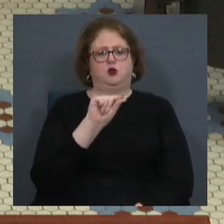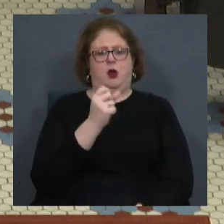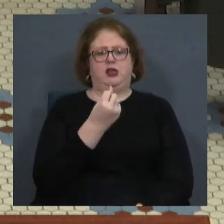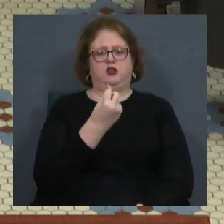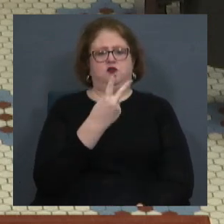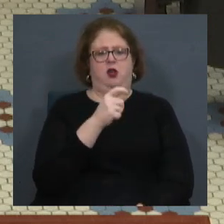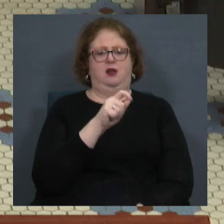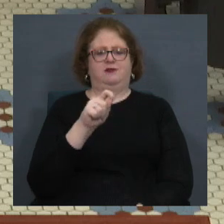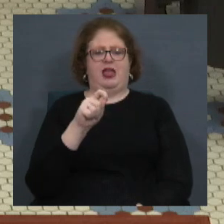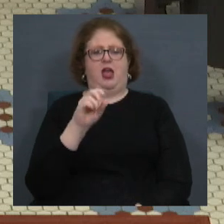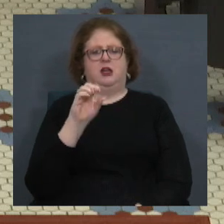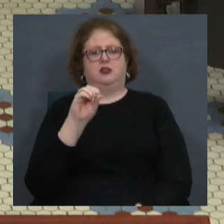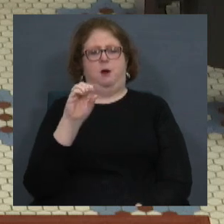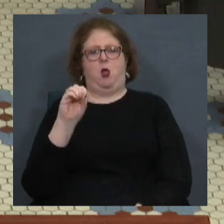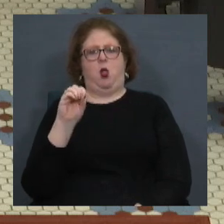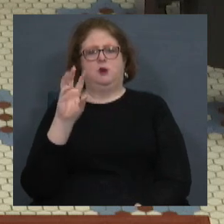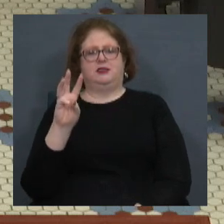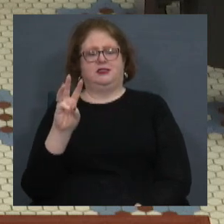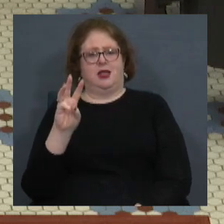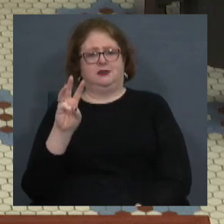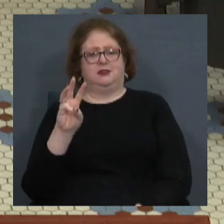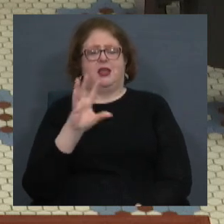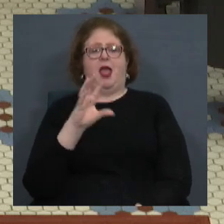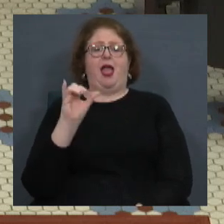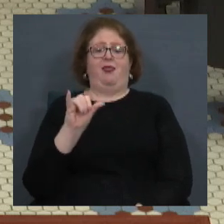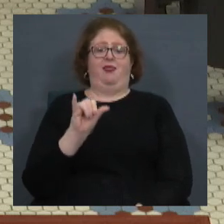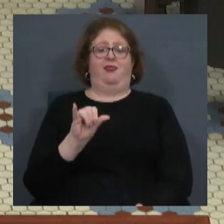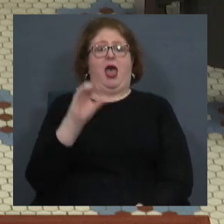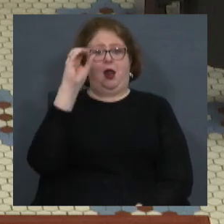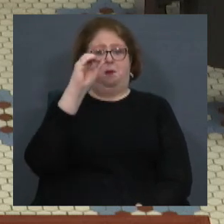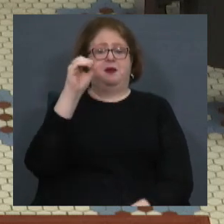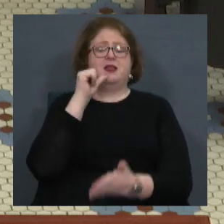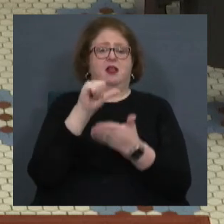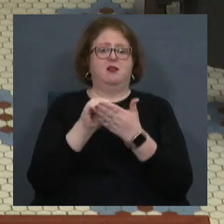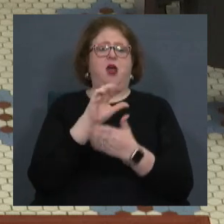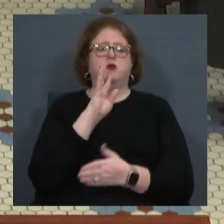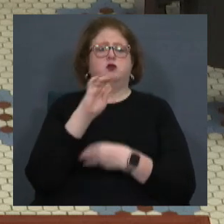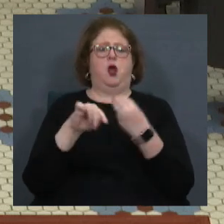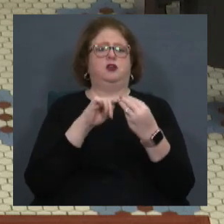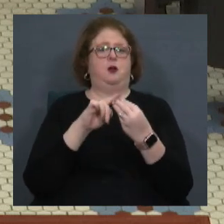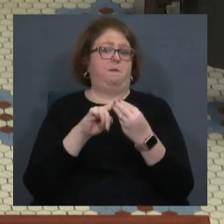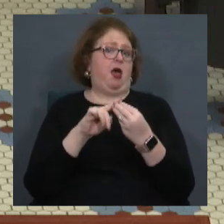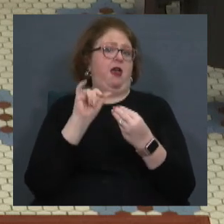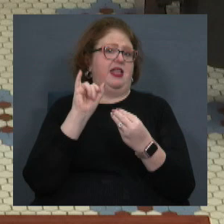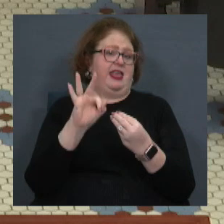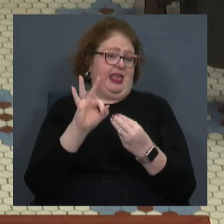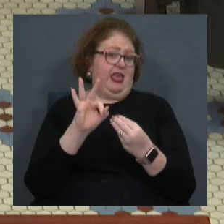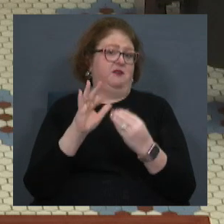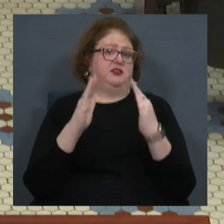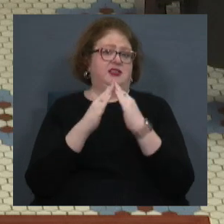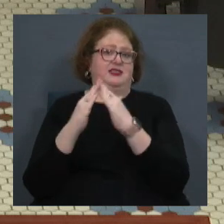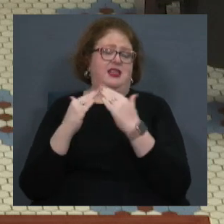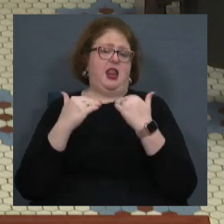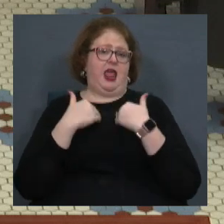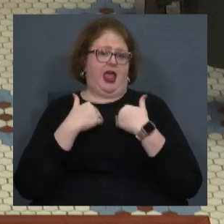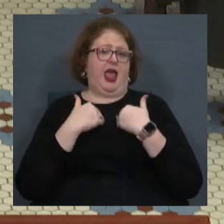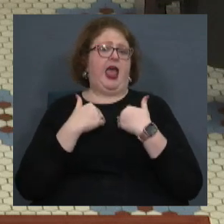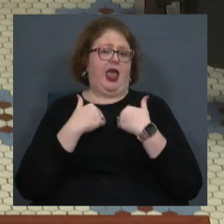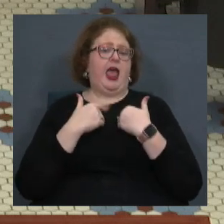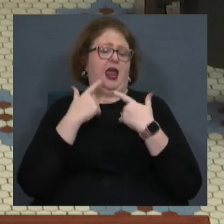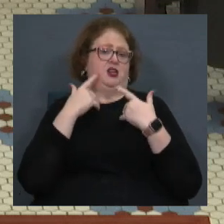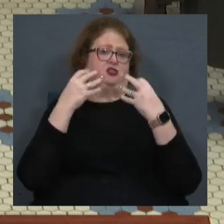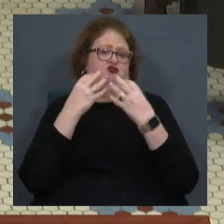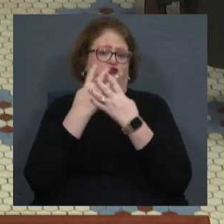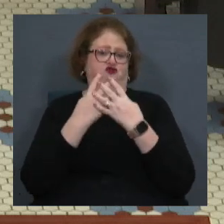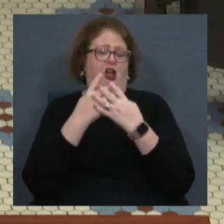2012-006, where the question arose as to what the discretion of the city had to deny an SUP application for